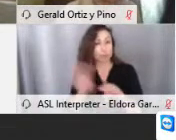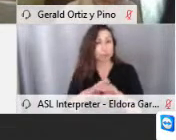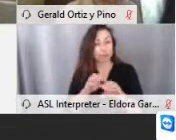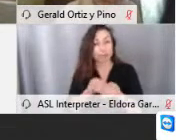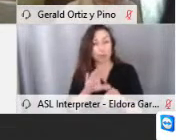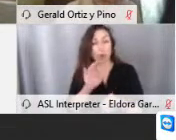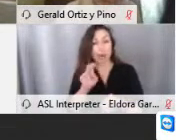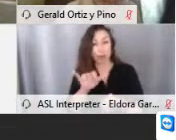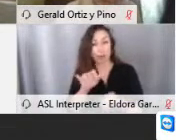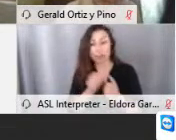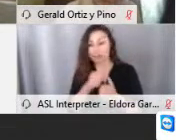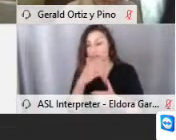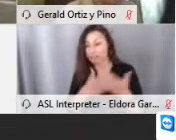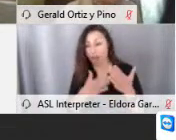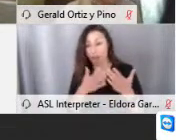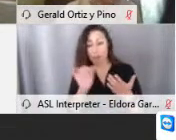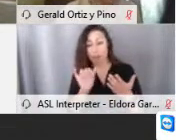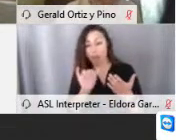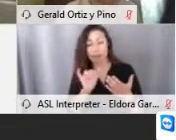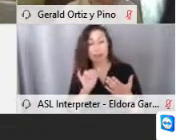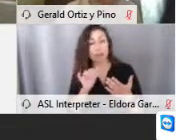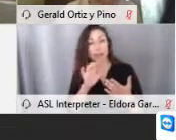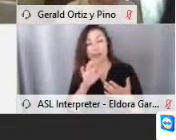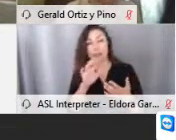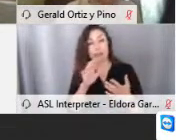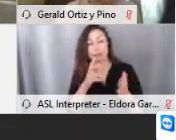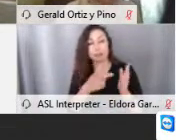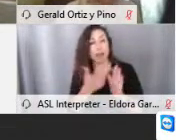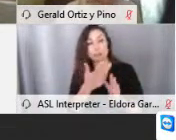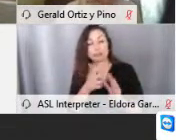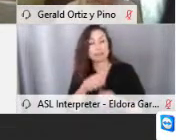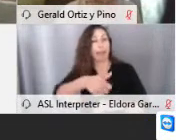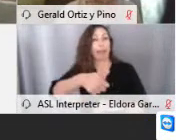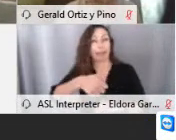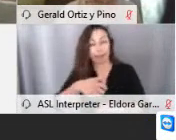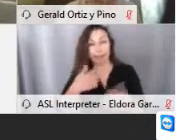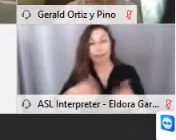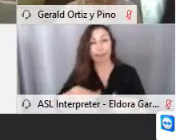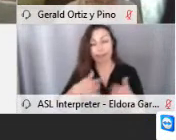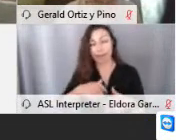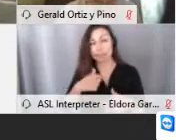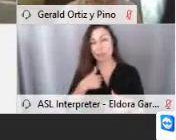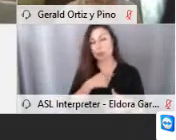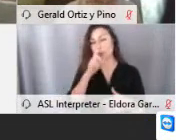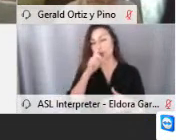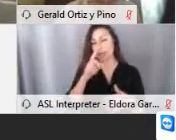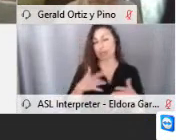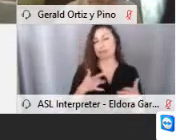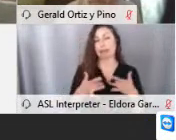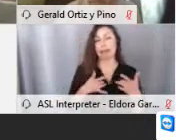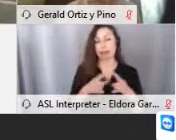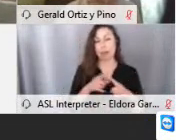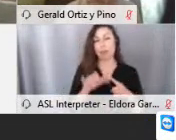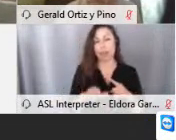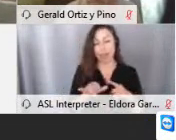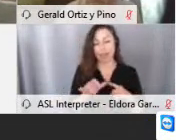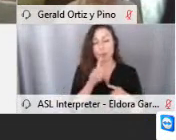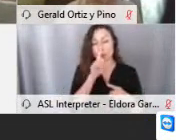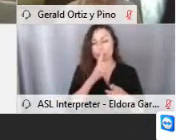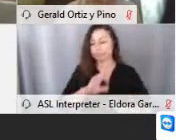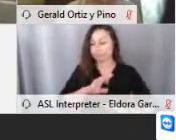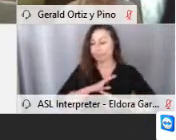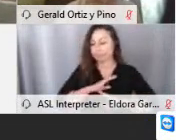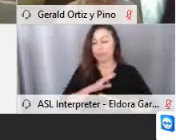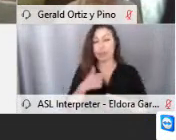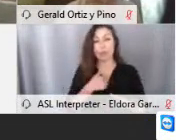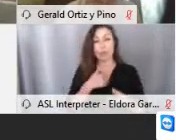county, with some of them being like a factor of 10. So we're really excited about this, really pleased. You know, we've done so much